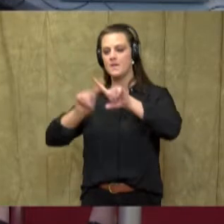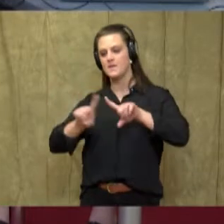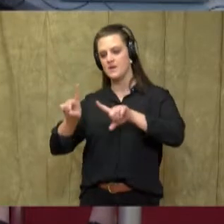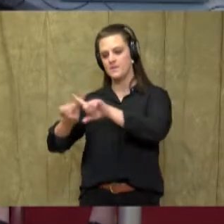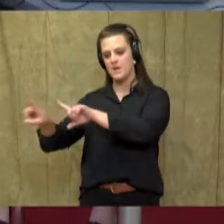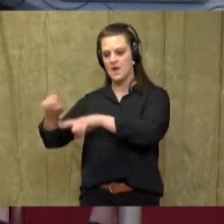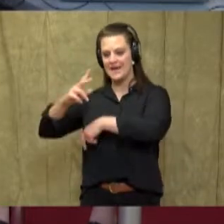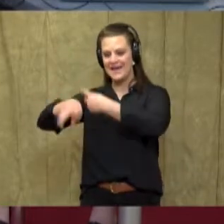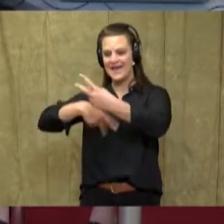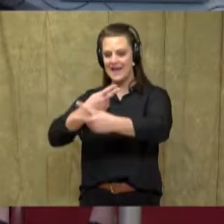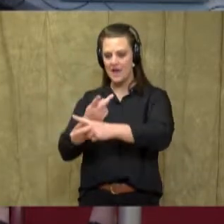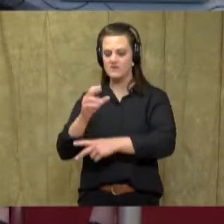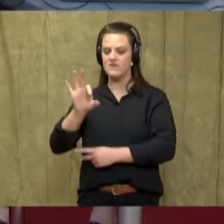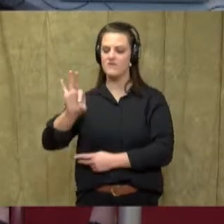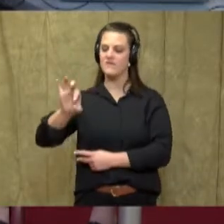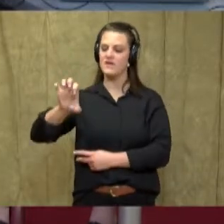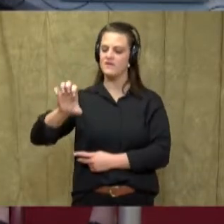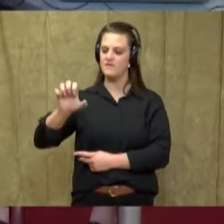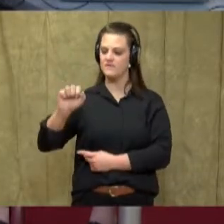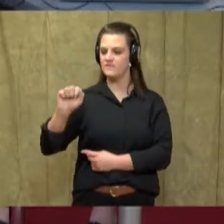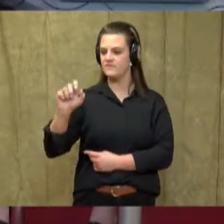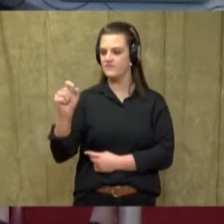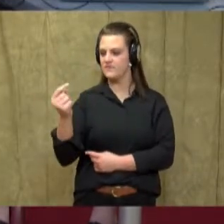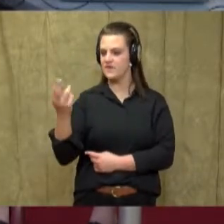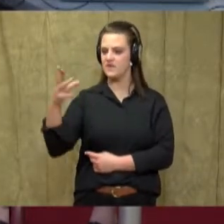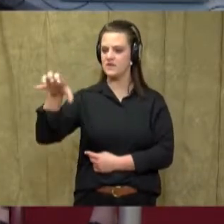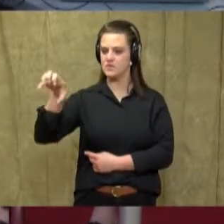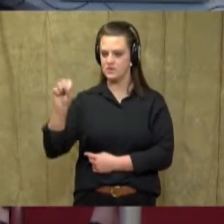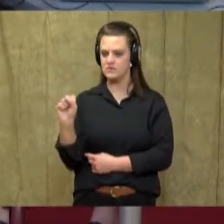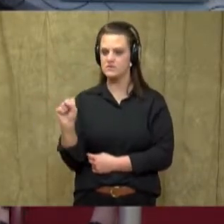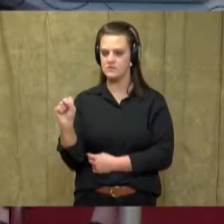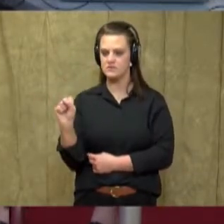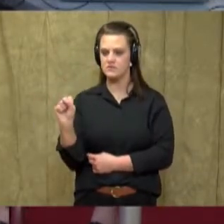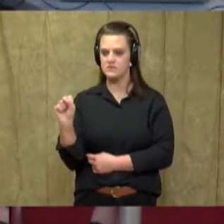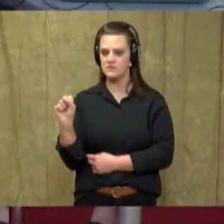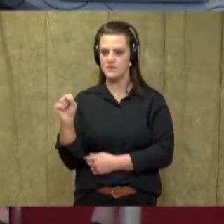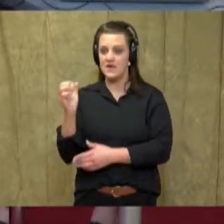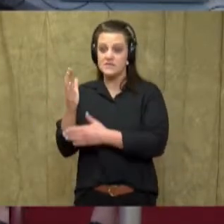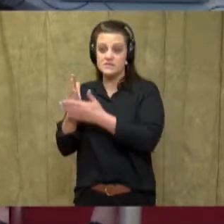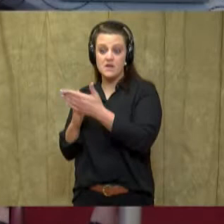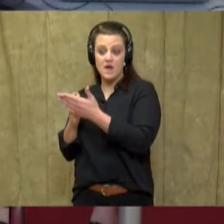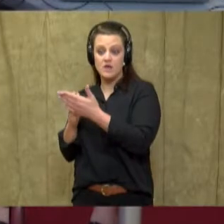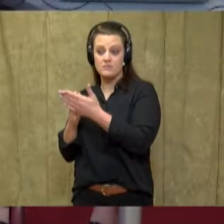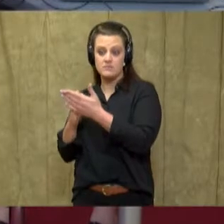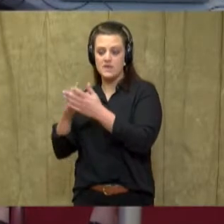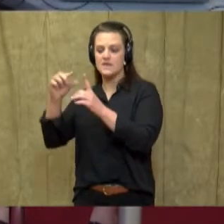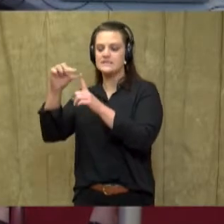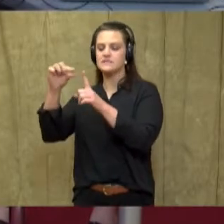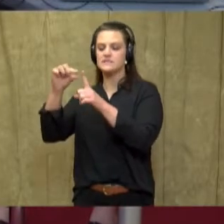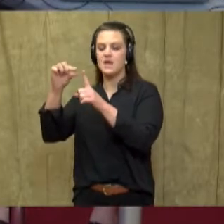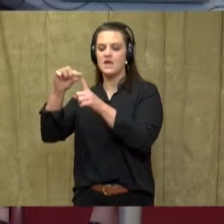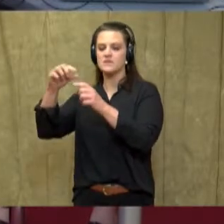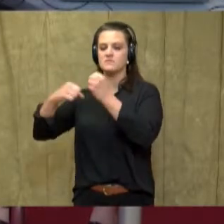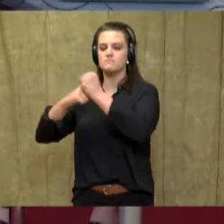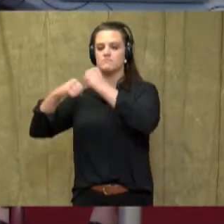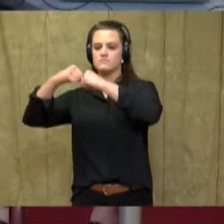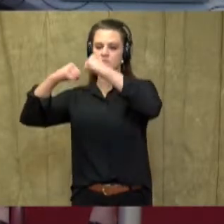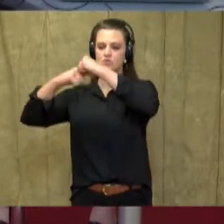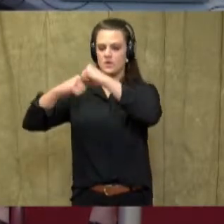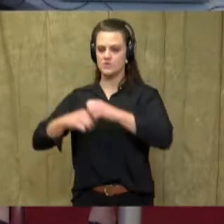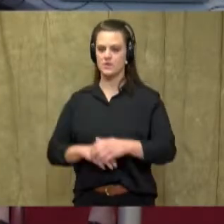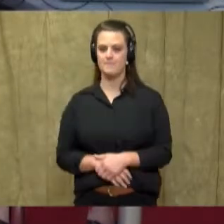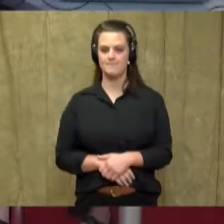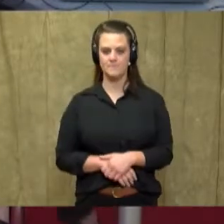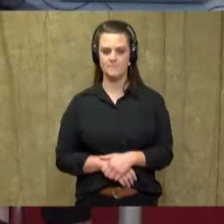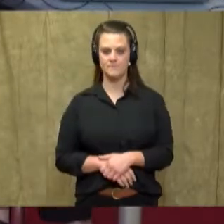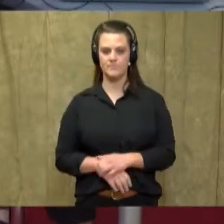types of features and some of them also text structures. I really